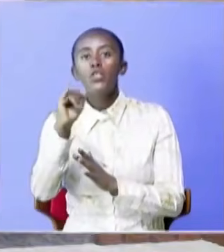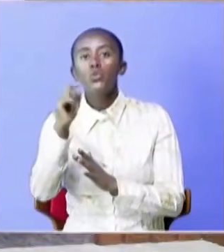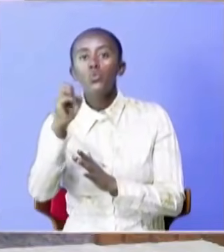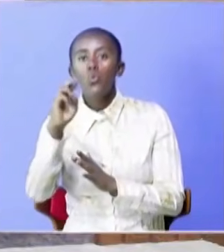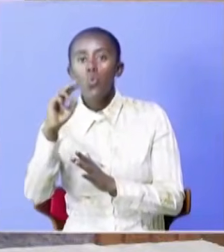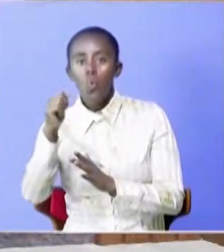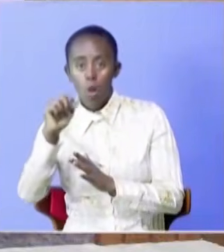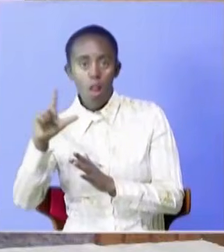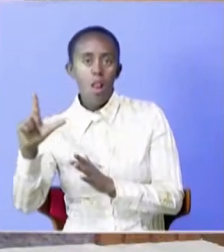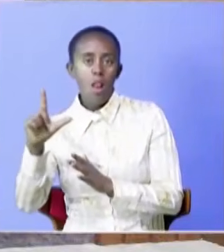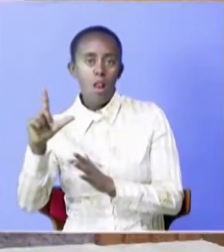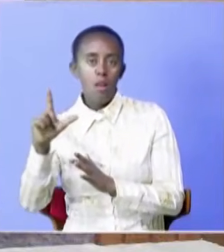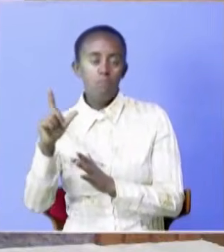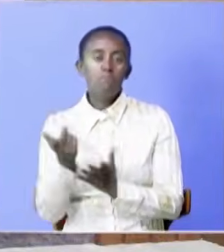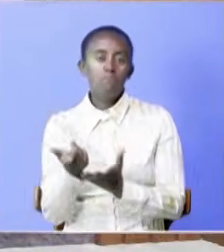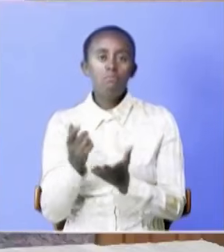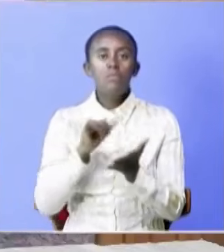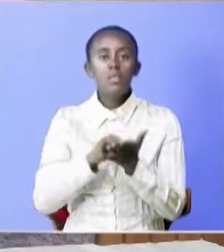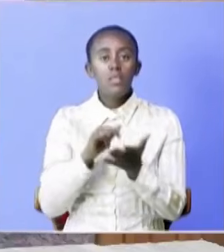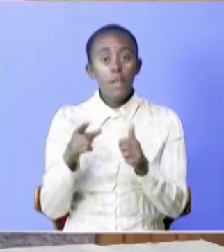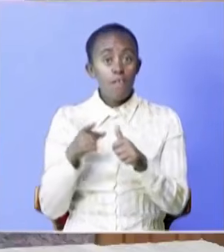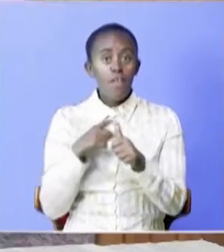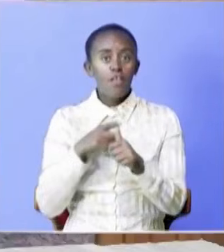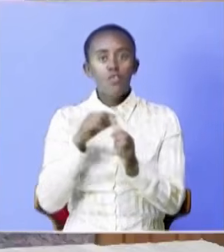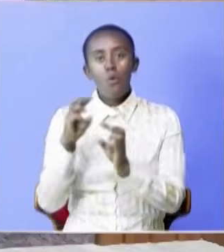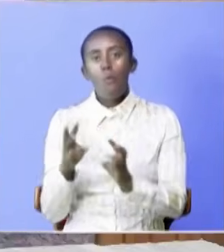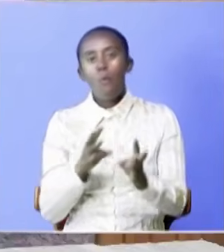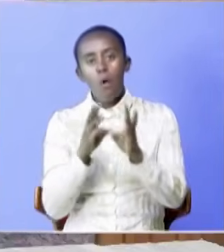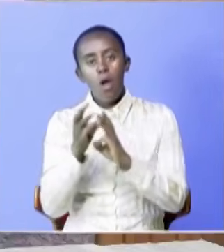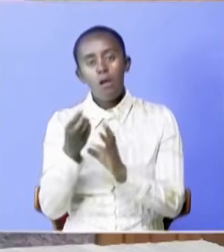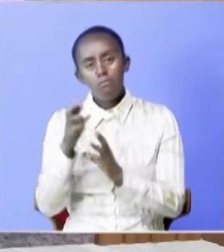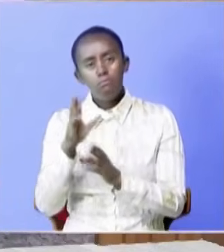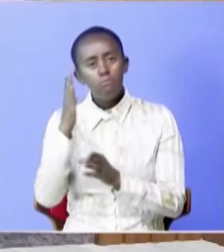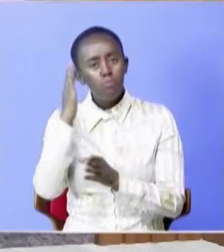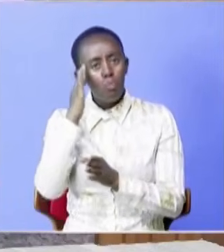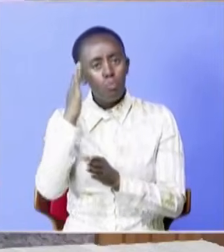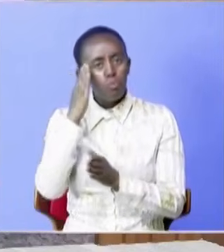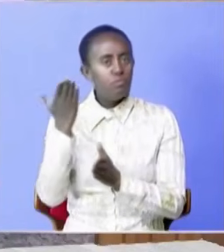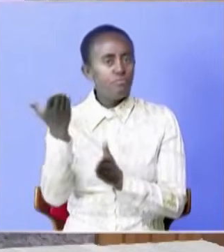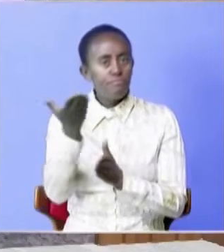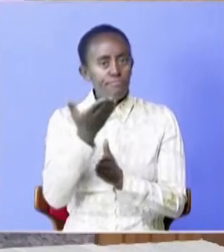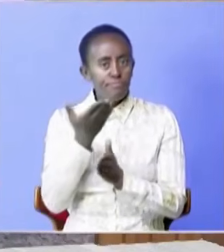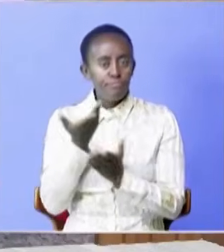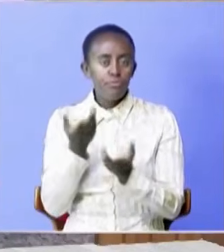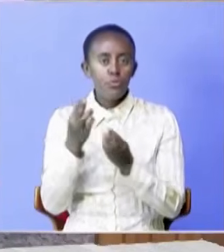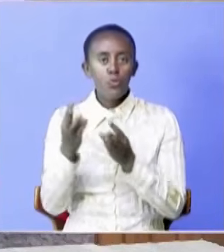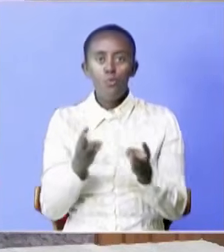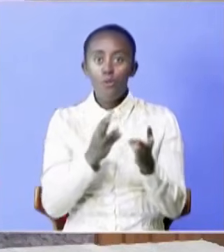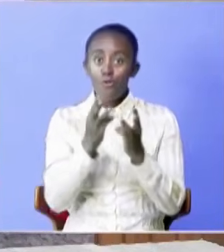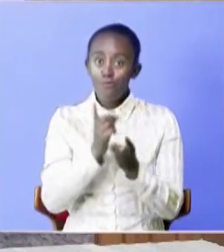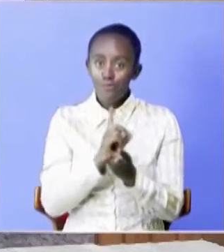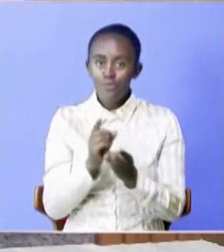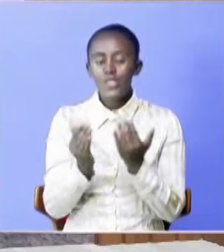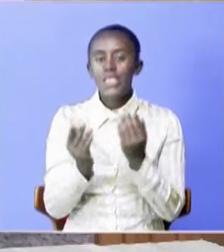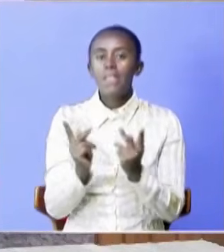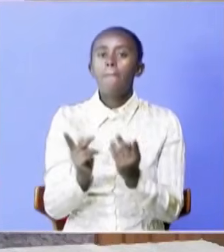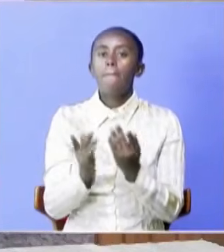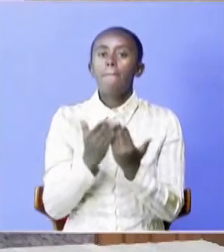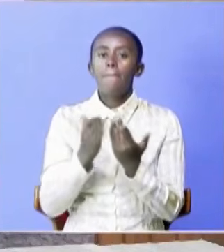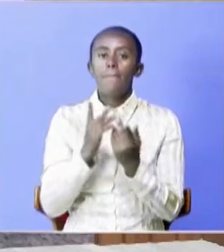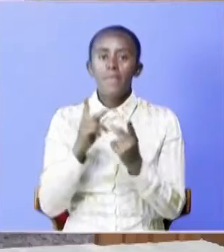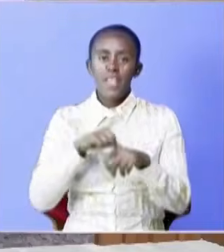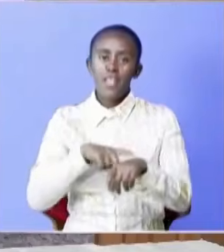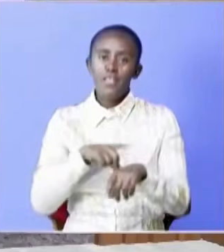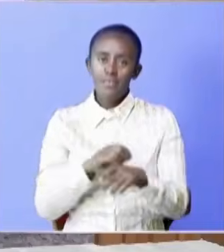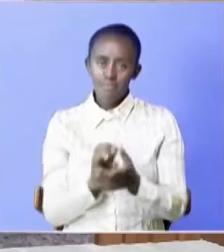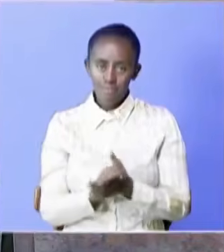actions. So that is the first way and the most commonly way of using the simple present tense. Let's